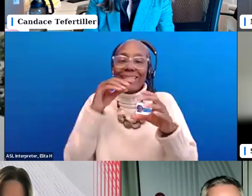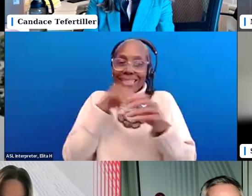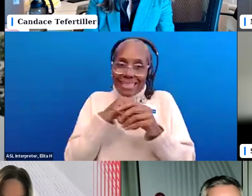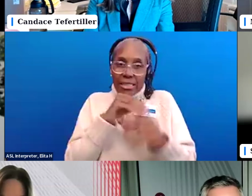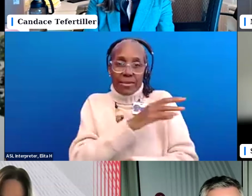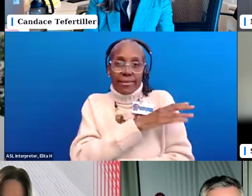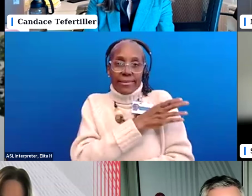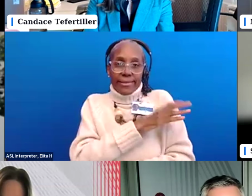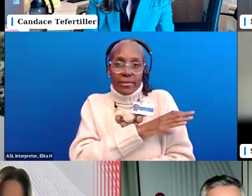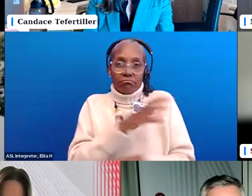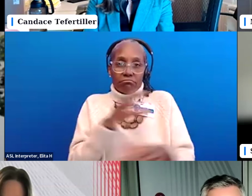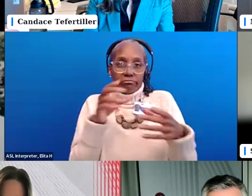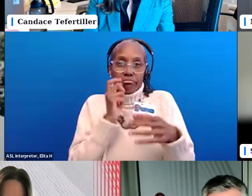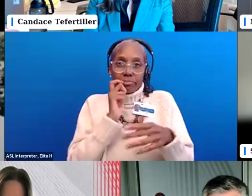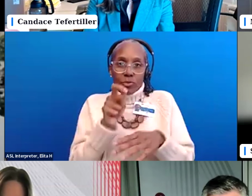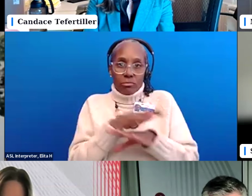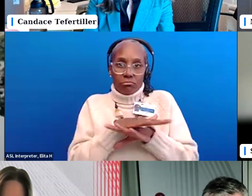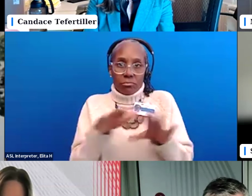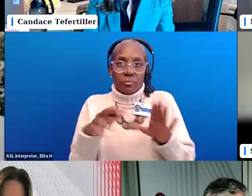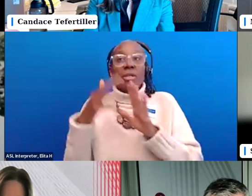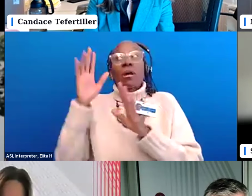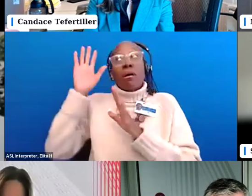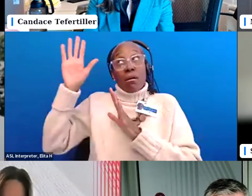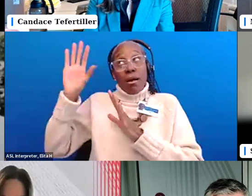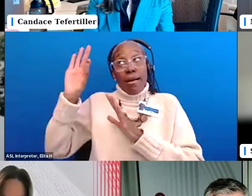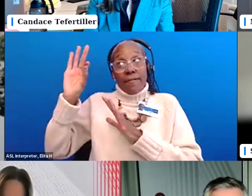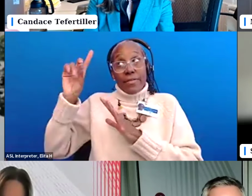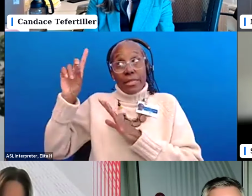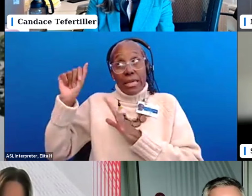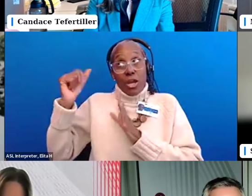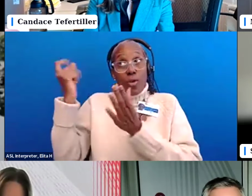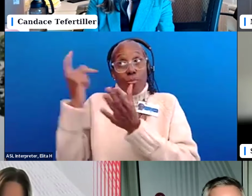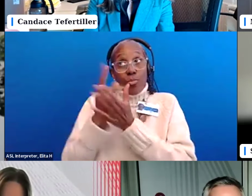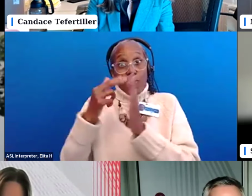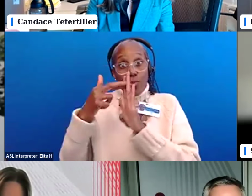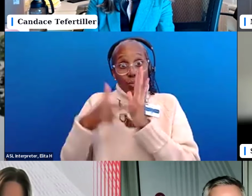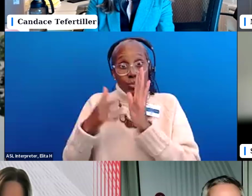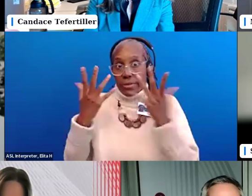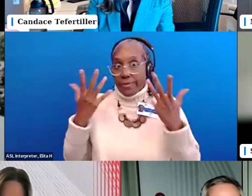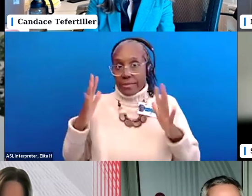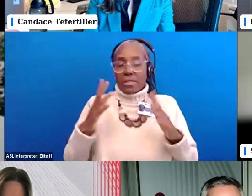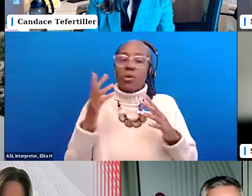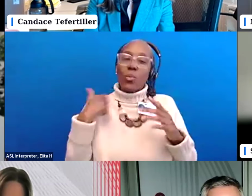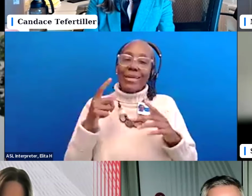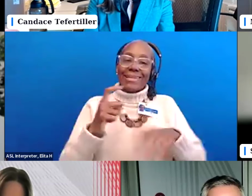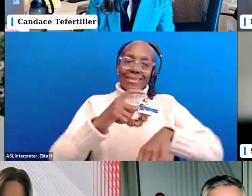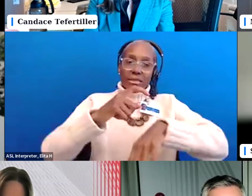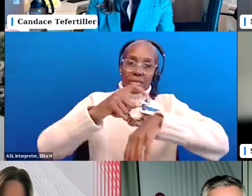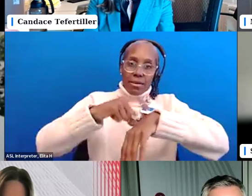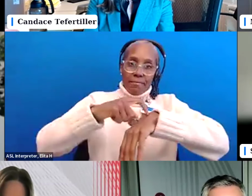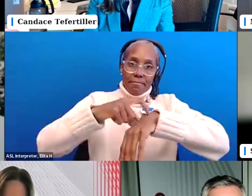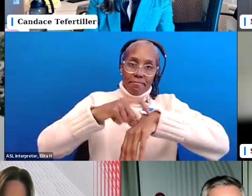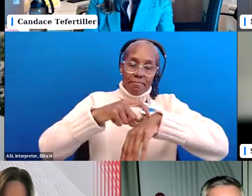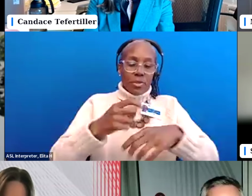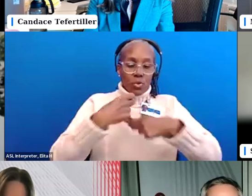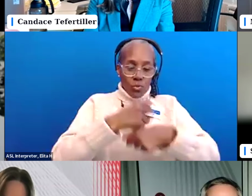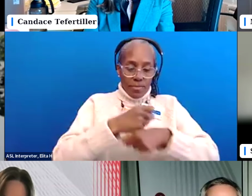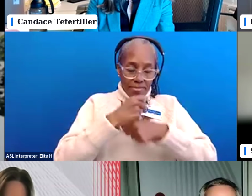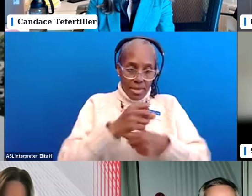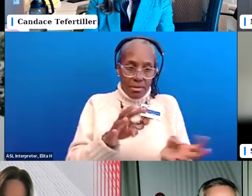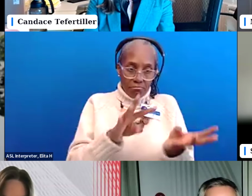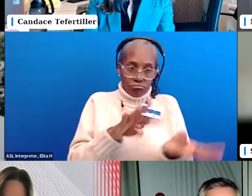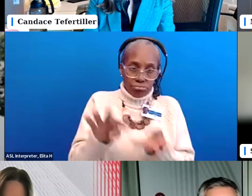setting. That's where we have the regulatory approval. And we also need some time. We're ramping up our production